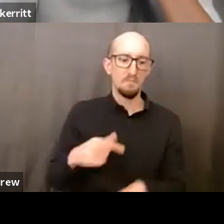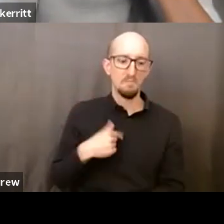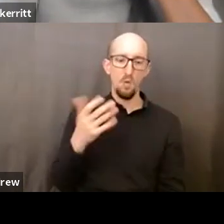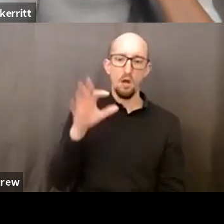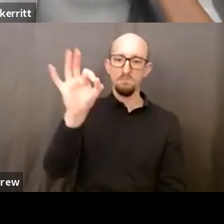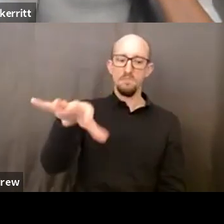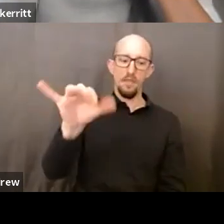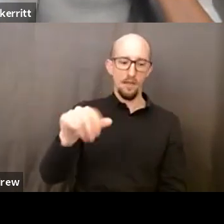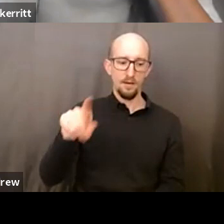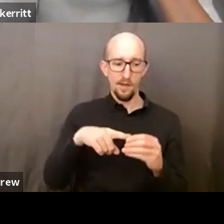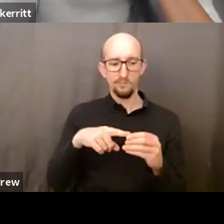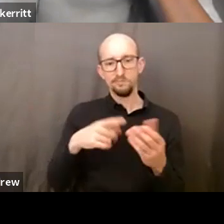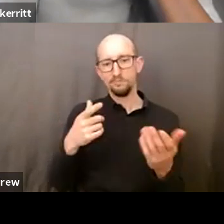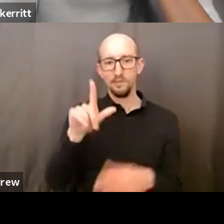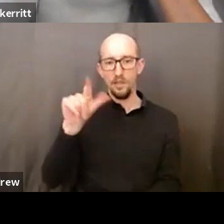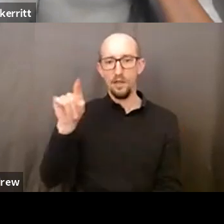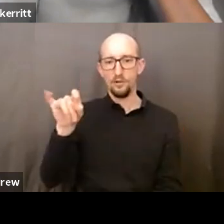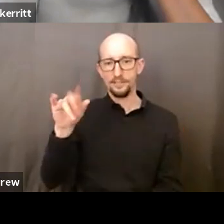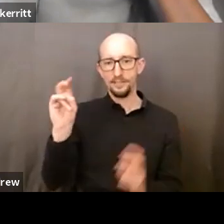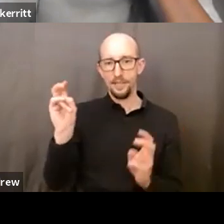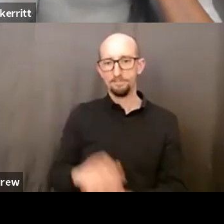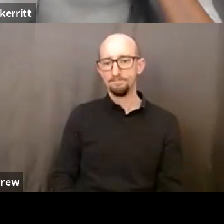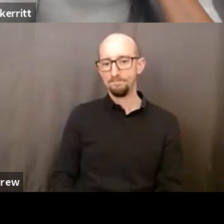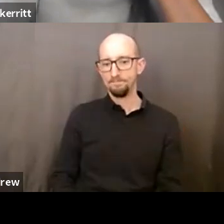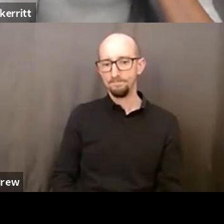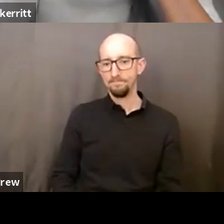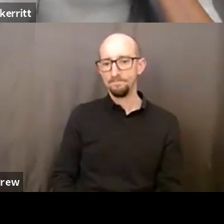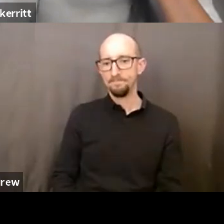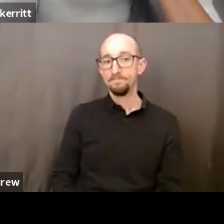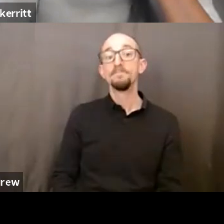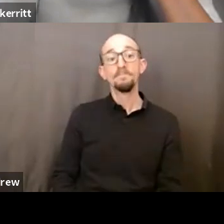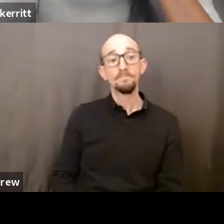lottery. Thank you, Ms. Grassa. Mr. Acevedo.